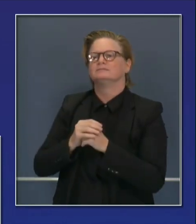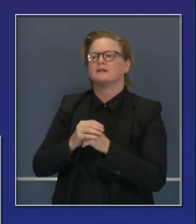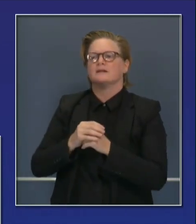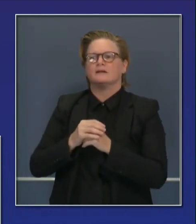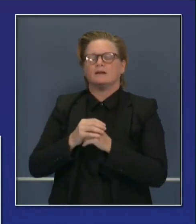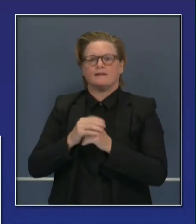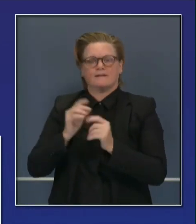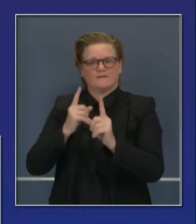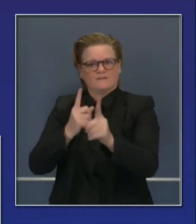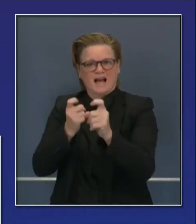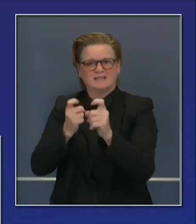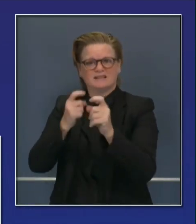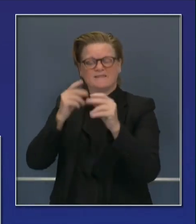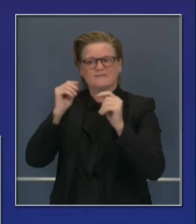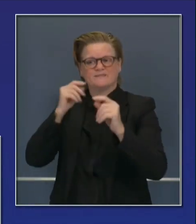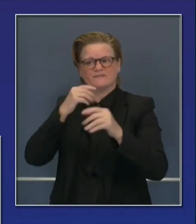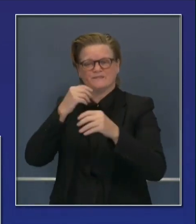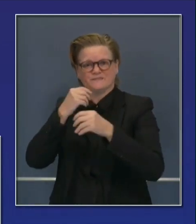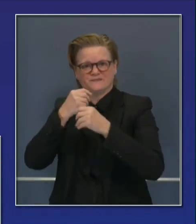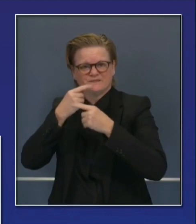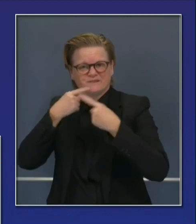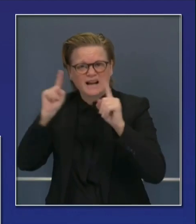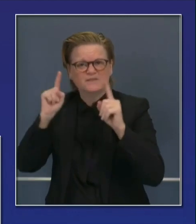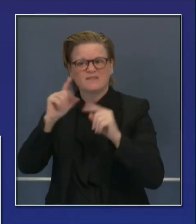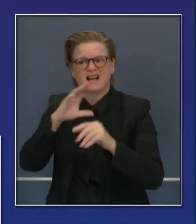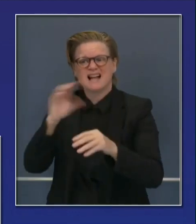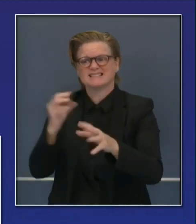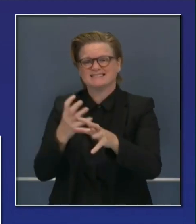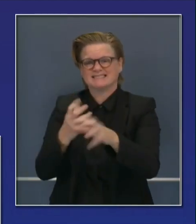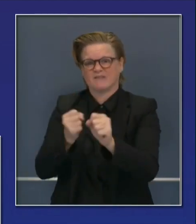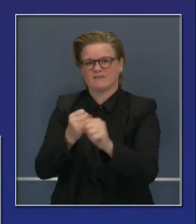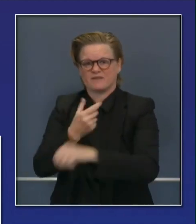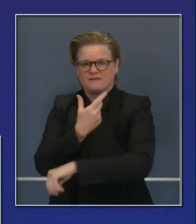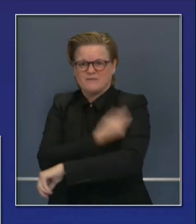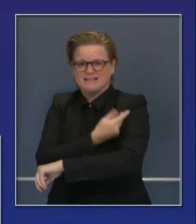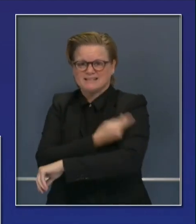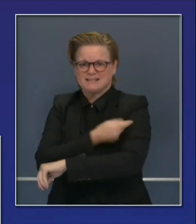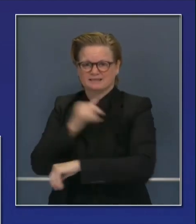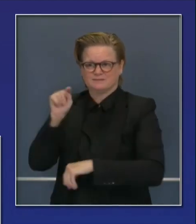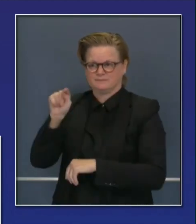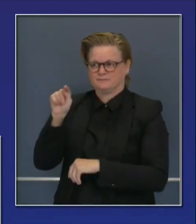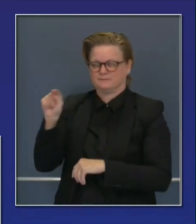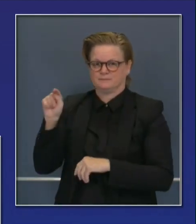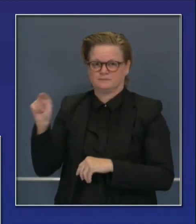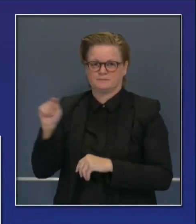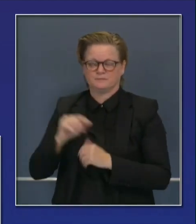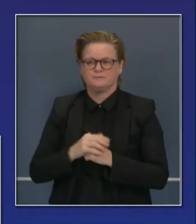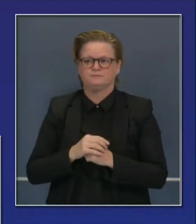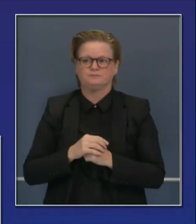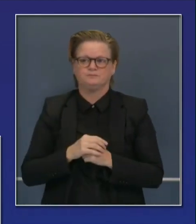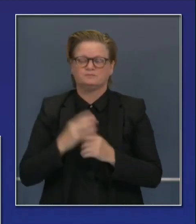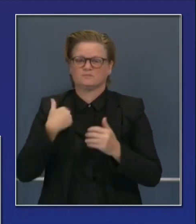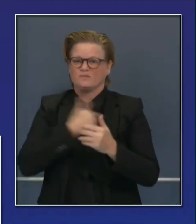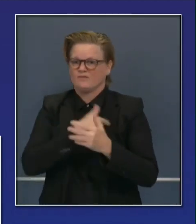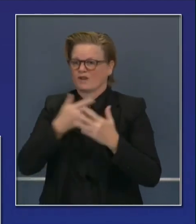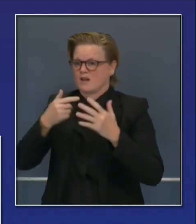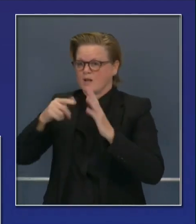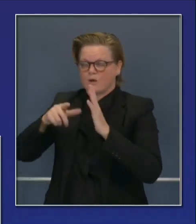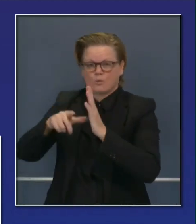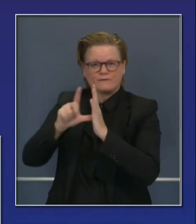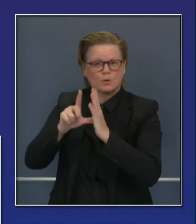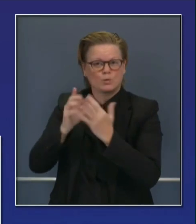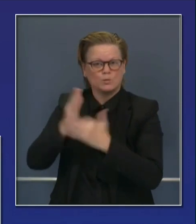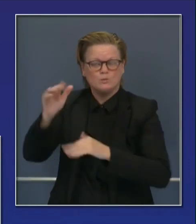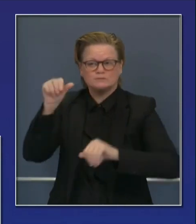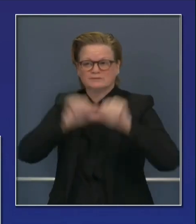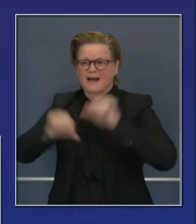and, yes, safety of these vaccines. We have reviewed through our scientific safety committee in concert with Washington